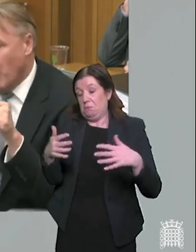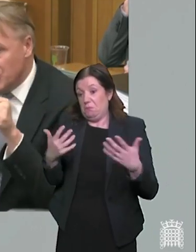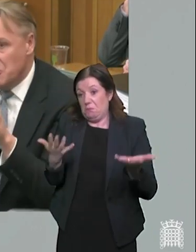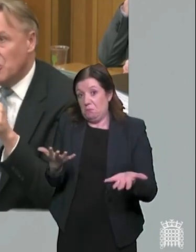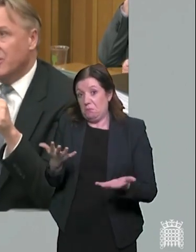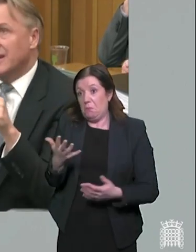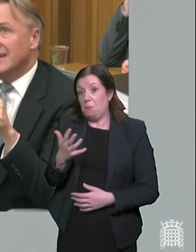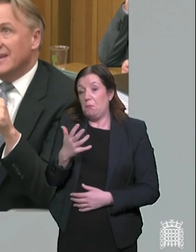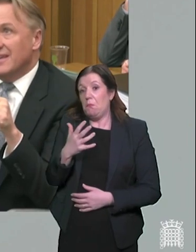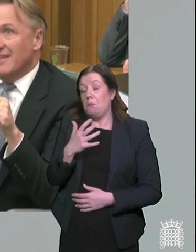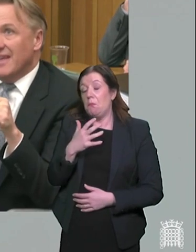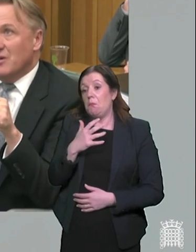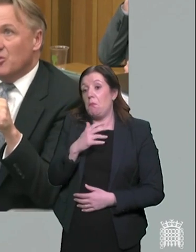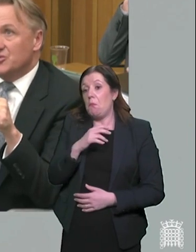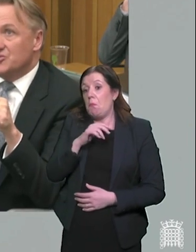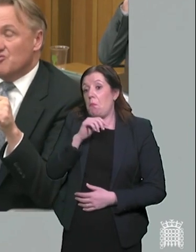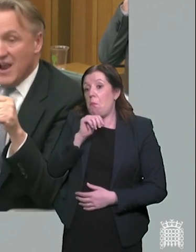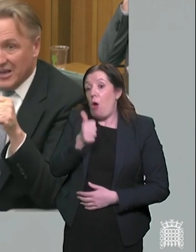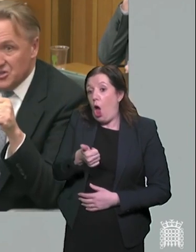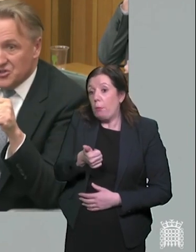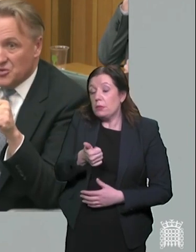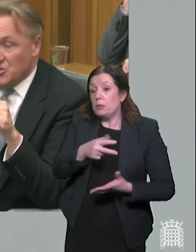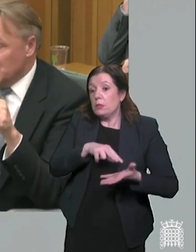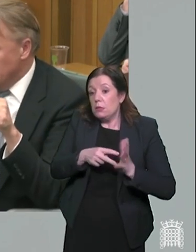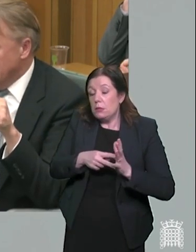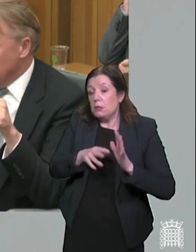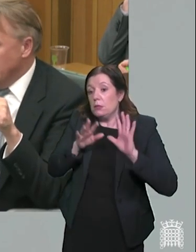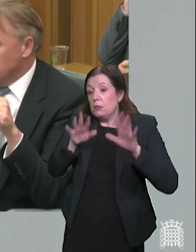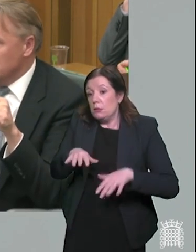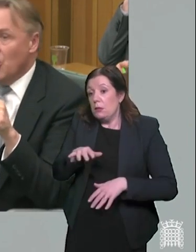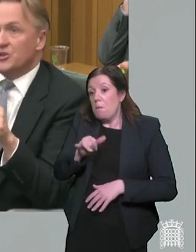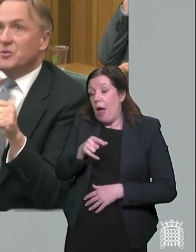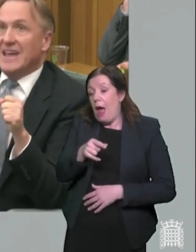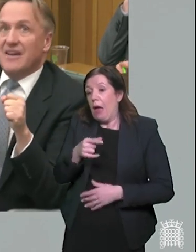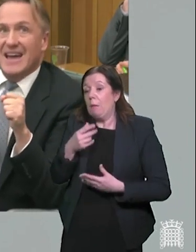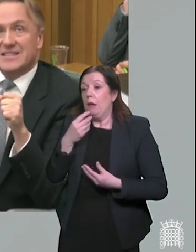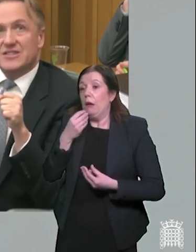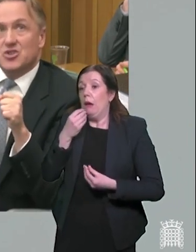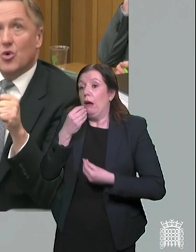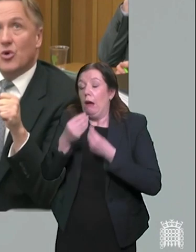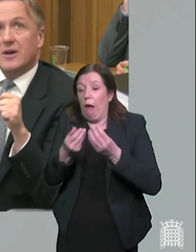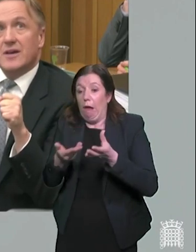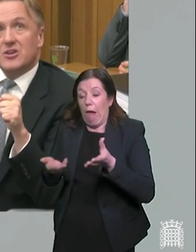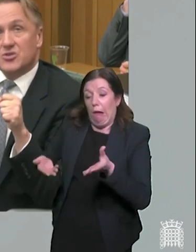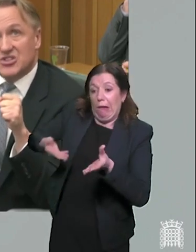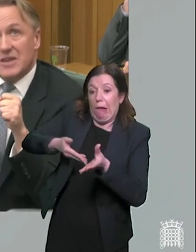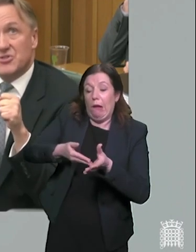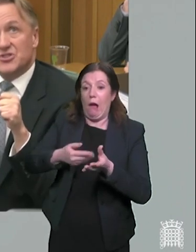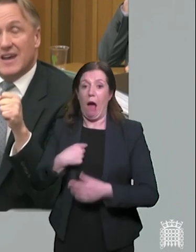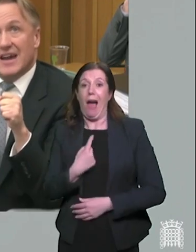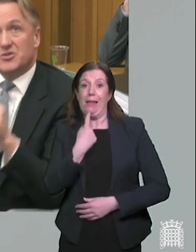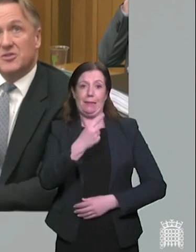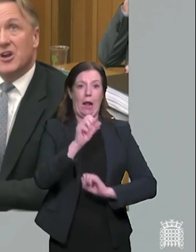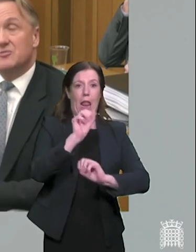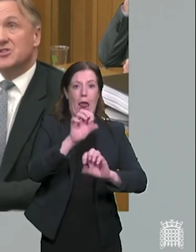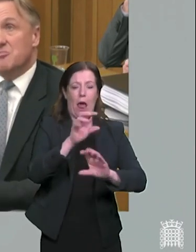is it possible that it was reckless or slightly reckless not to have caveated your statements